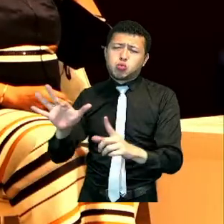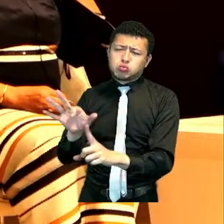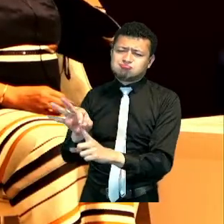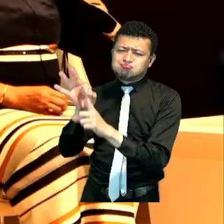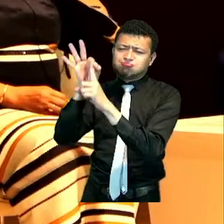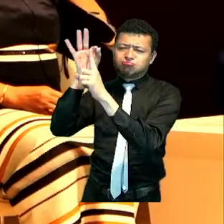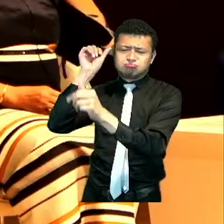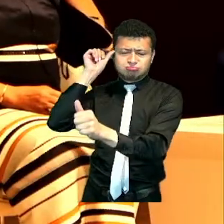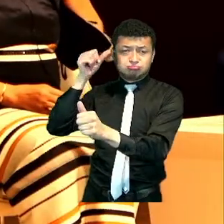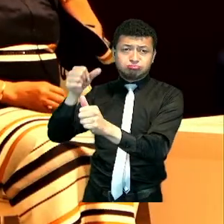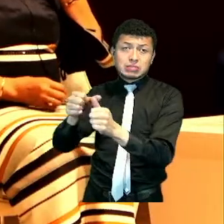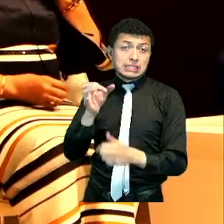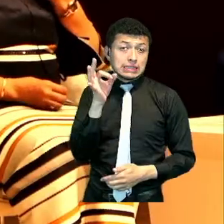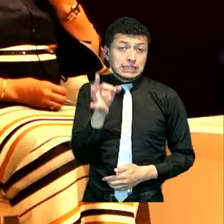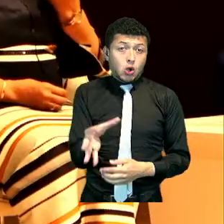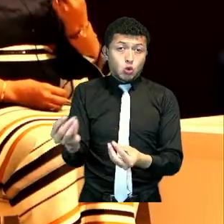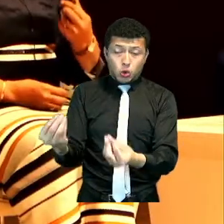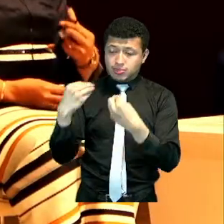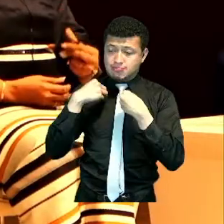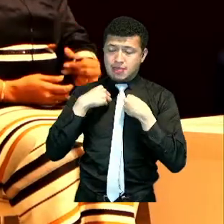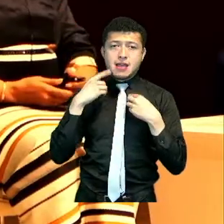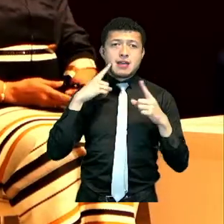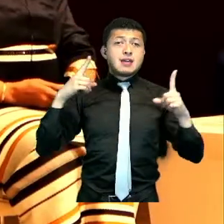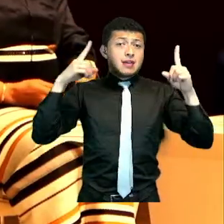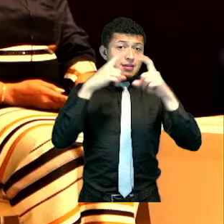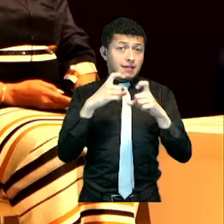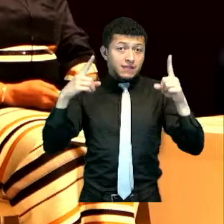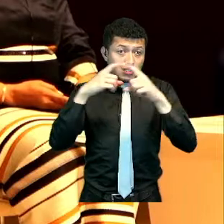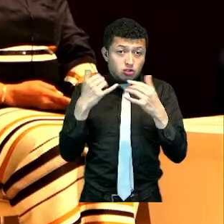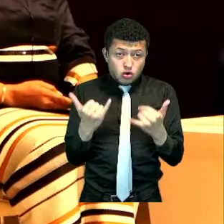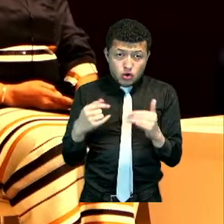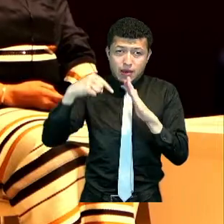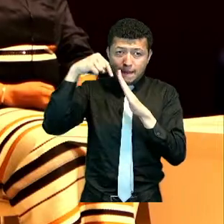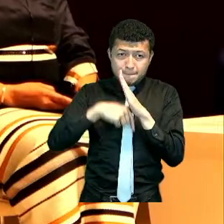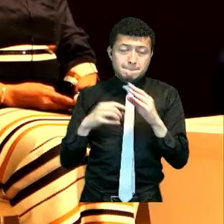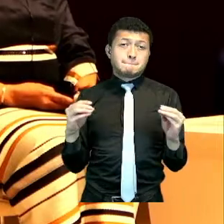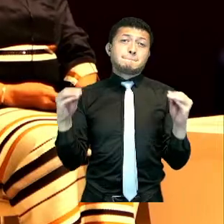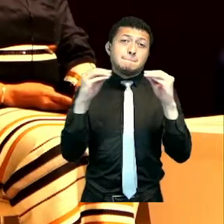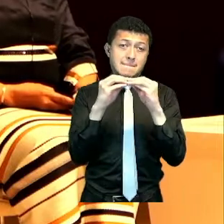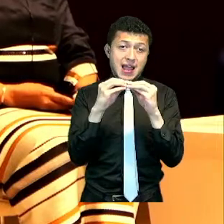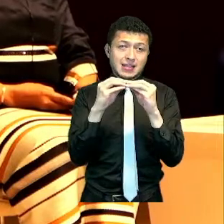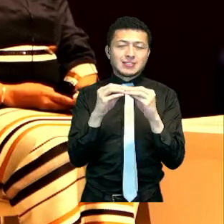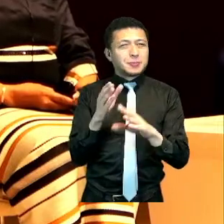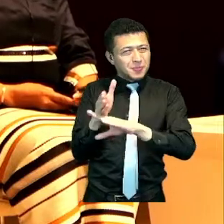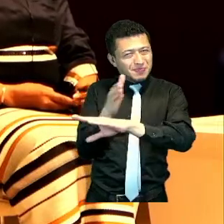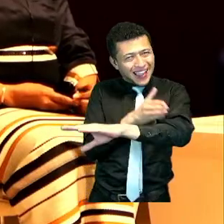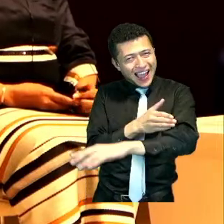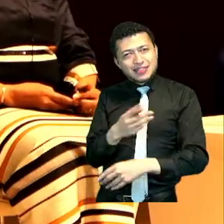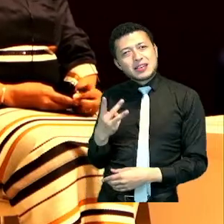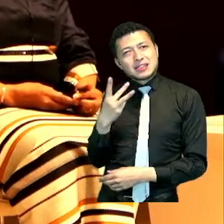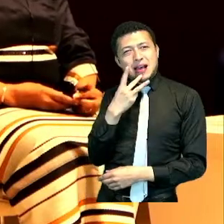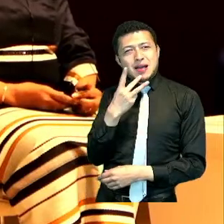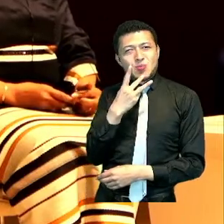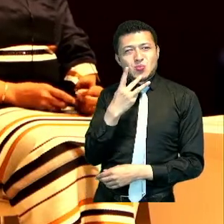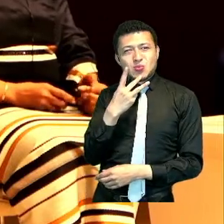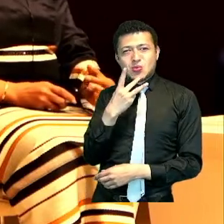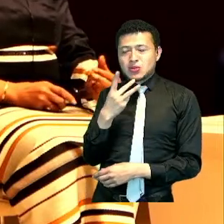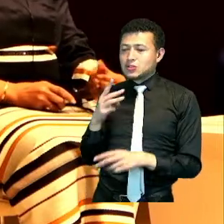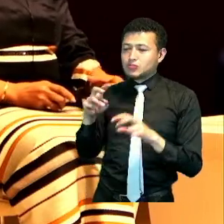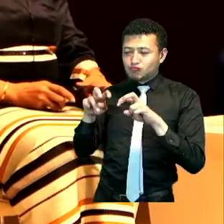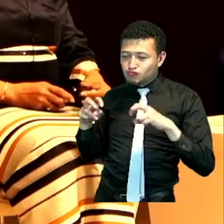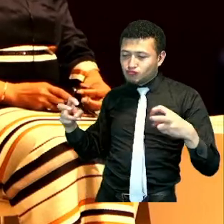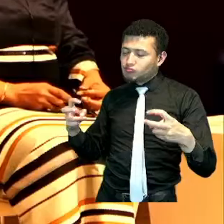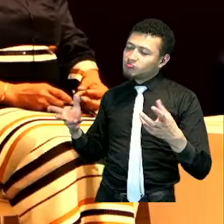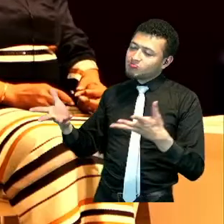all memorable, that will most likely lead us to reflection beyond today. During lunch, we shared a